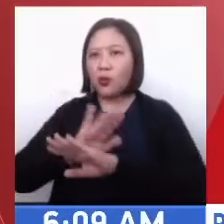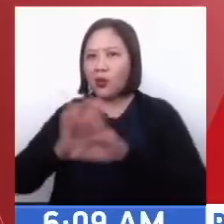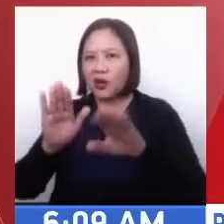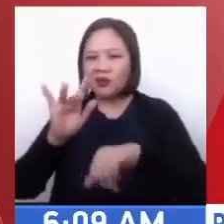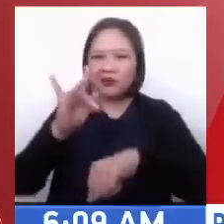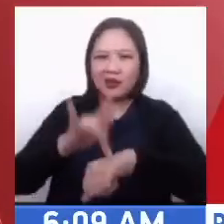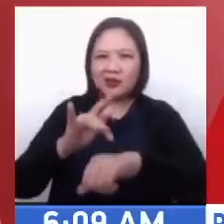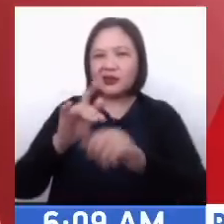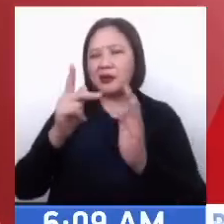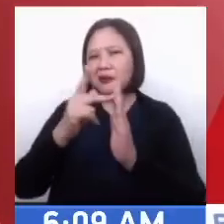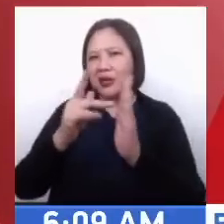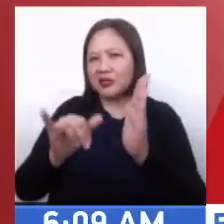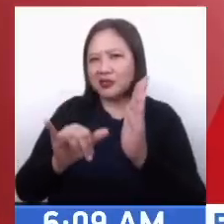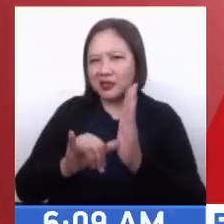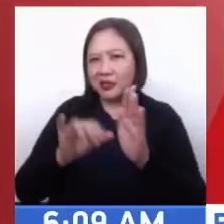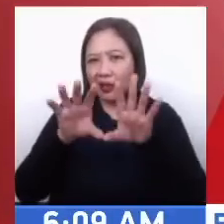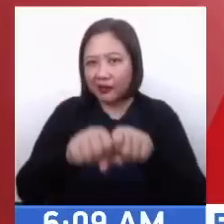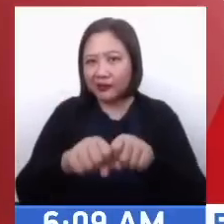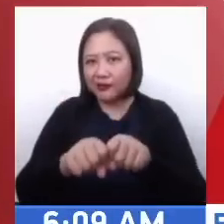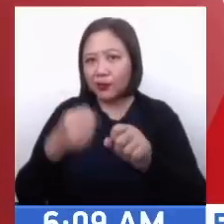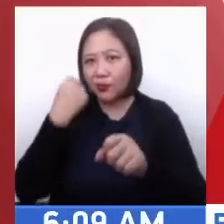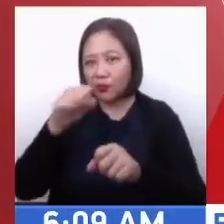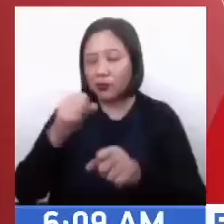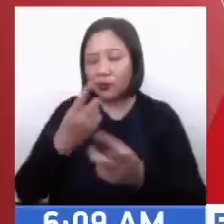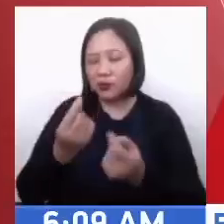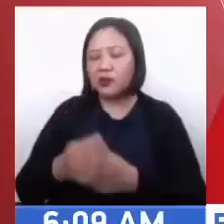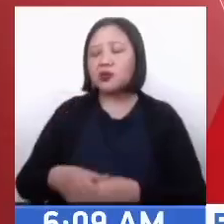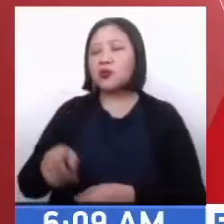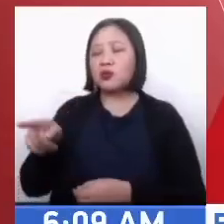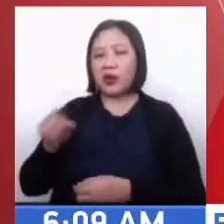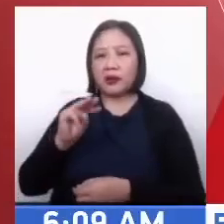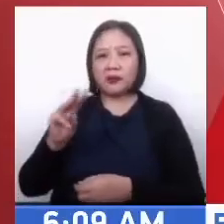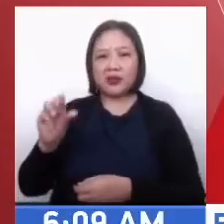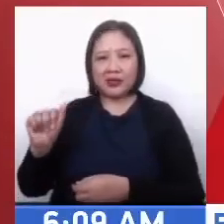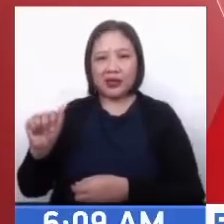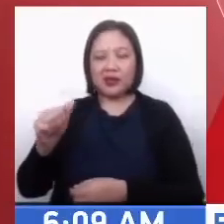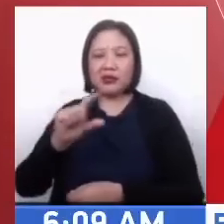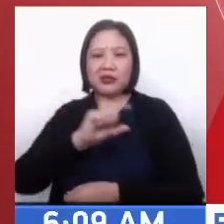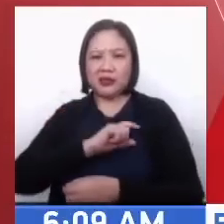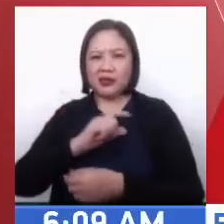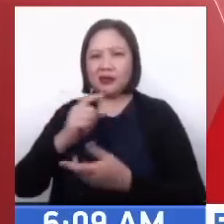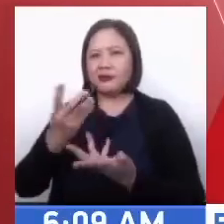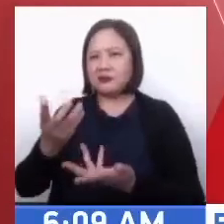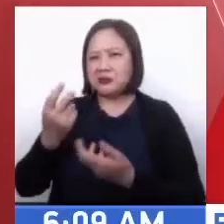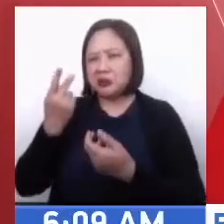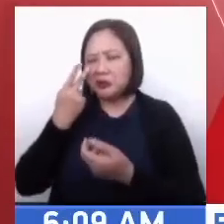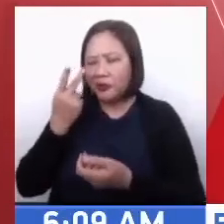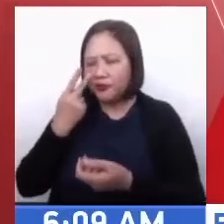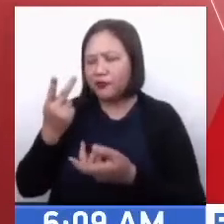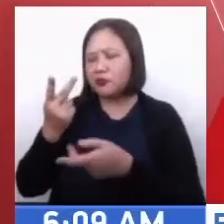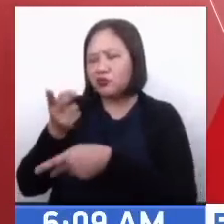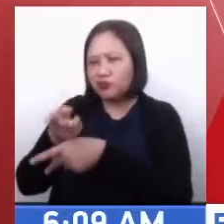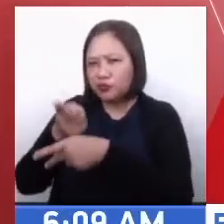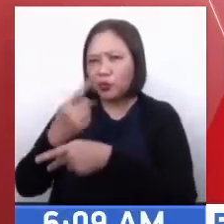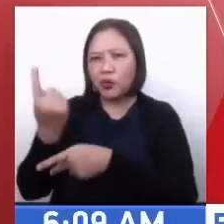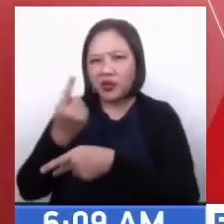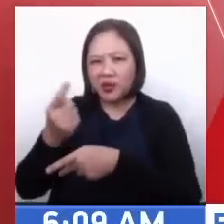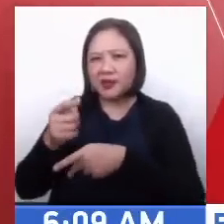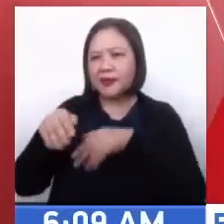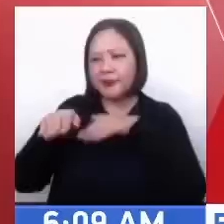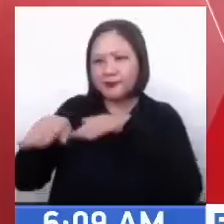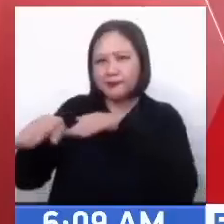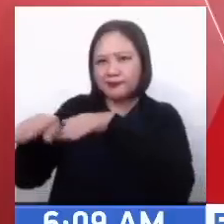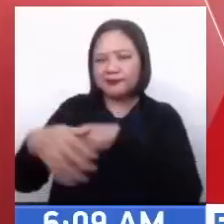para makapag-concentrate po ang inyong mga MMDA personnel doon sa daloy ng trapiko lang pagmamando. That's right, Connie. Ano, yung NCAP